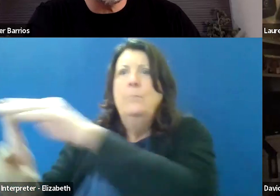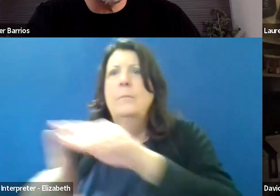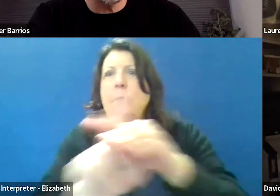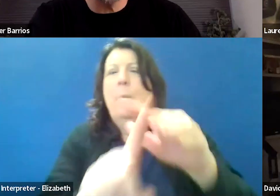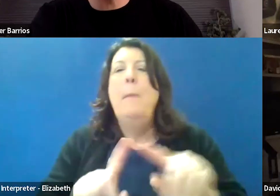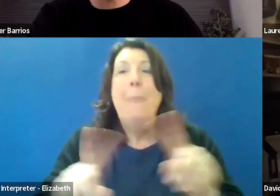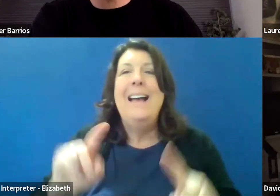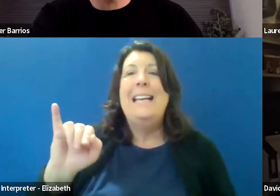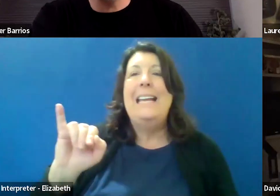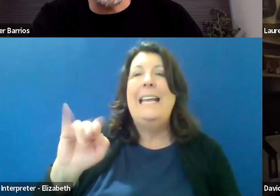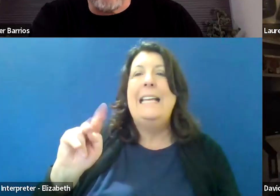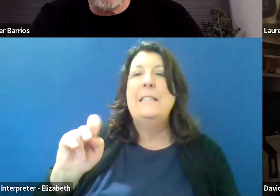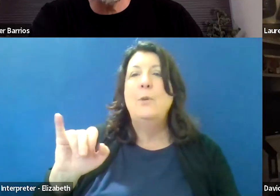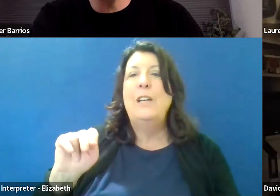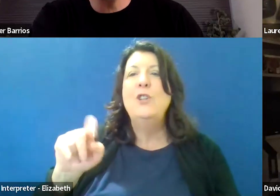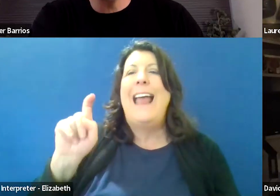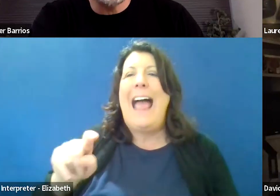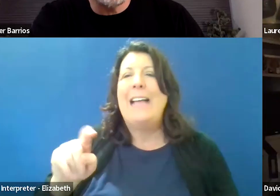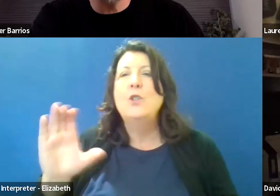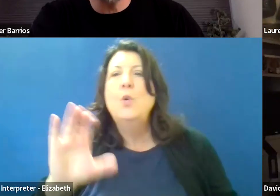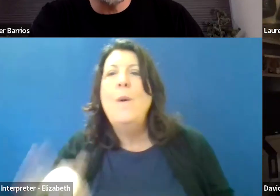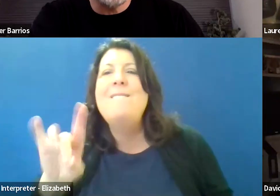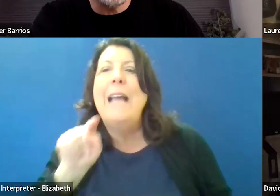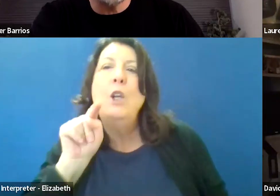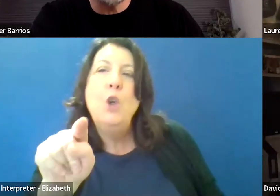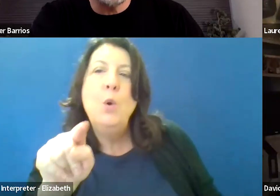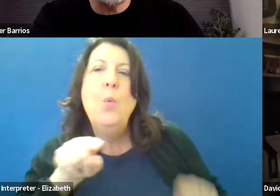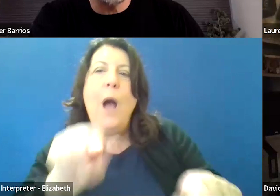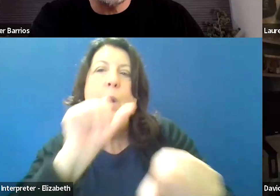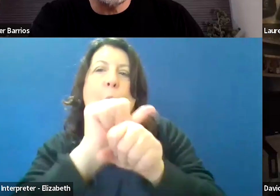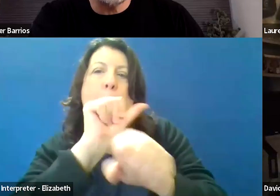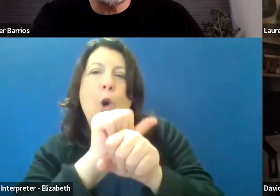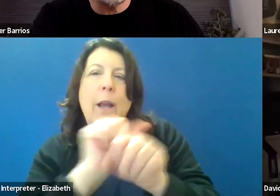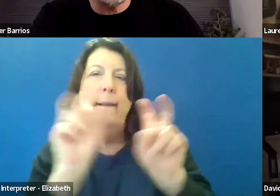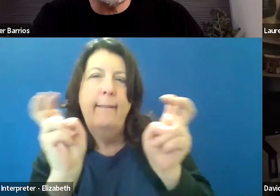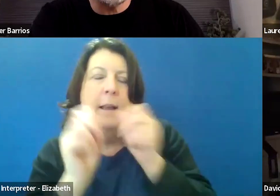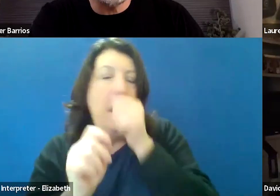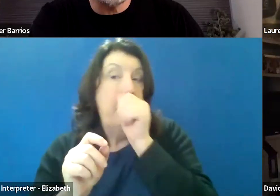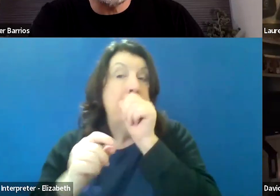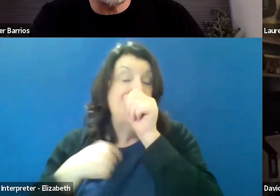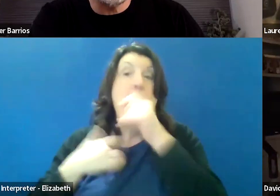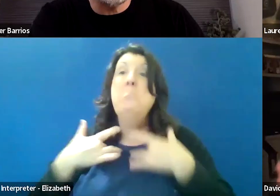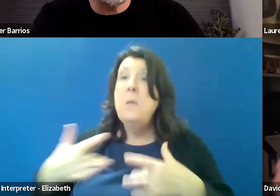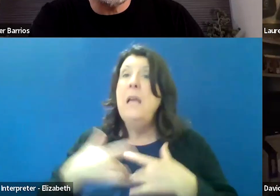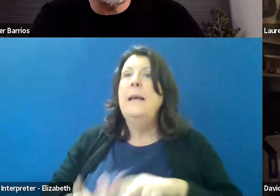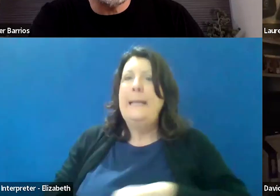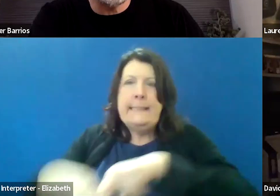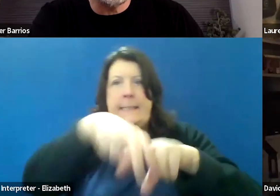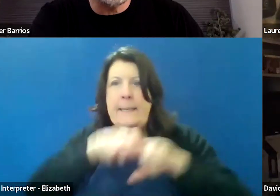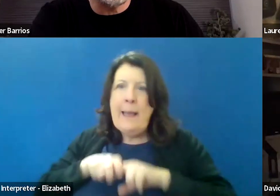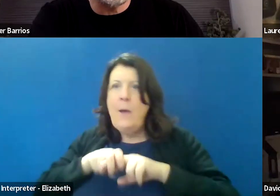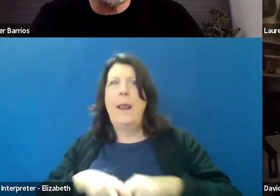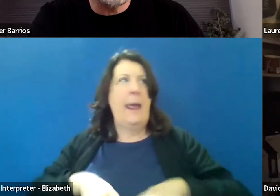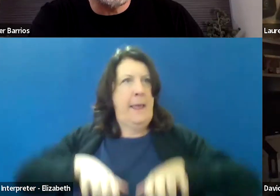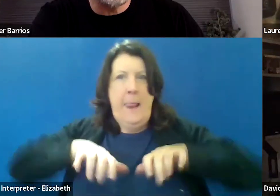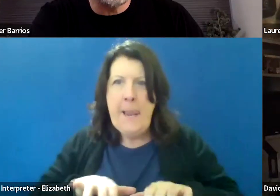you know? Yeah. So Yeah. I think what I do is I sit down and I start to write, and then I'll get distracted, but I try really hard to stay on task